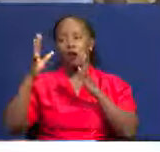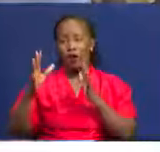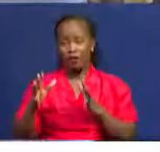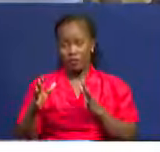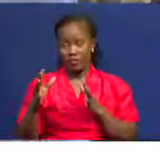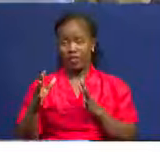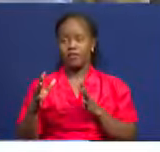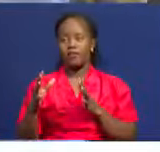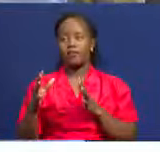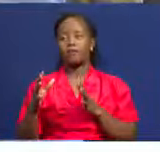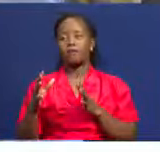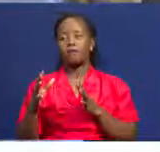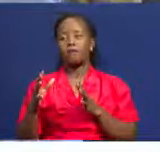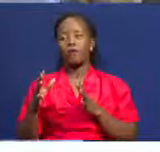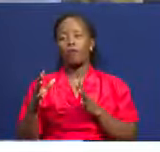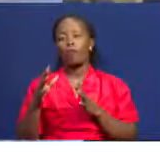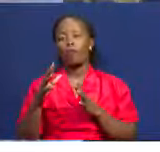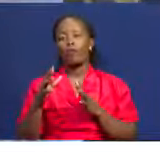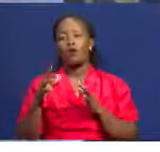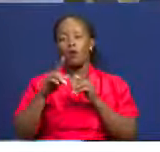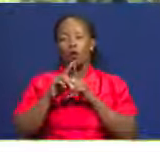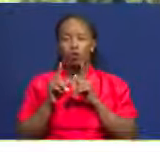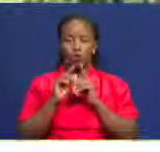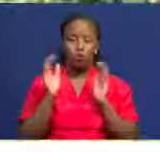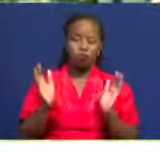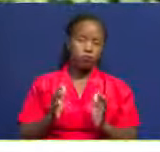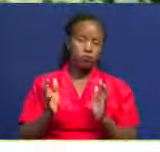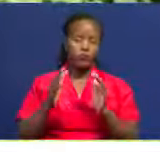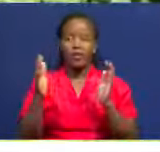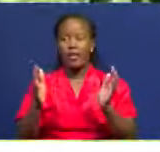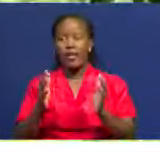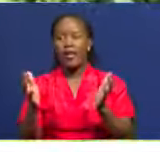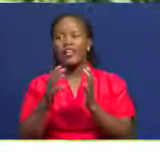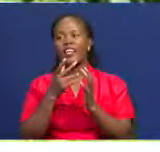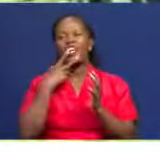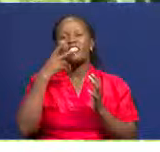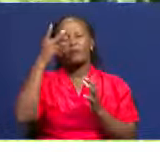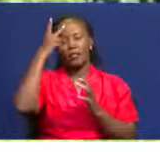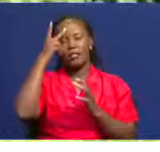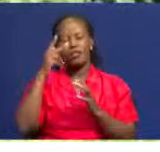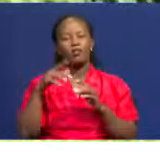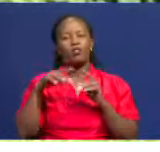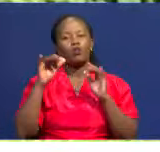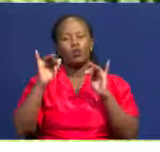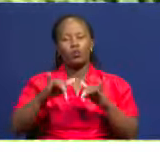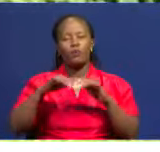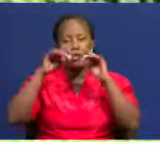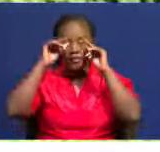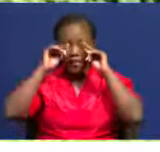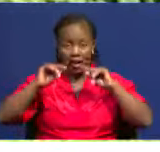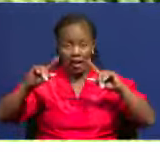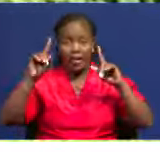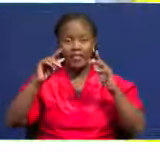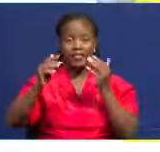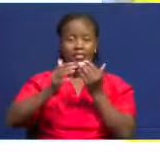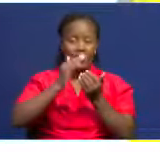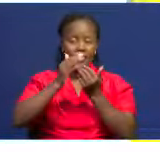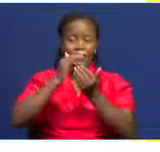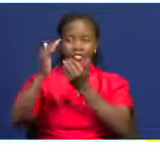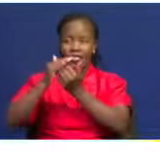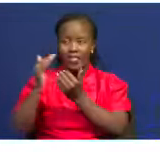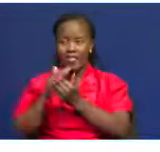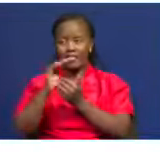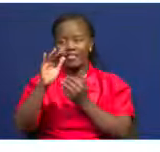Kenneth Osuri, the chief health officer, encouraged parents and caregivers to remain consistent in caring for their loved ones despite the